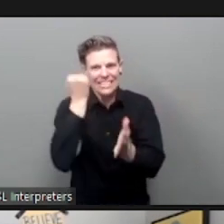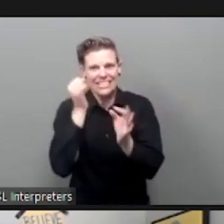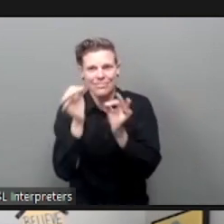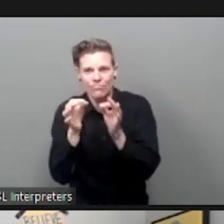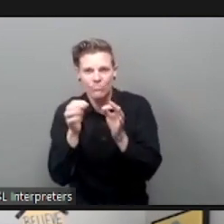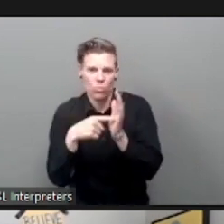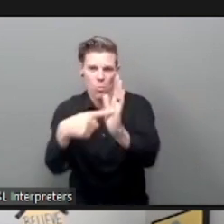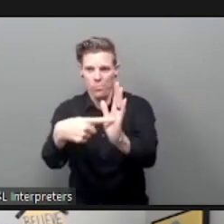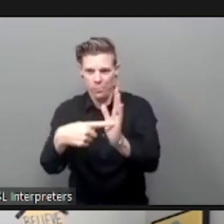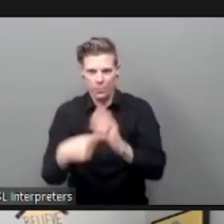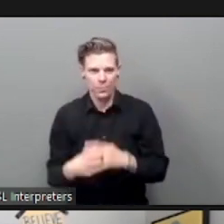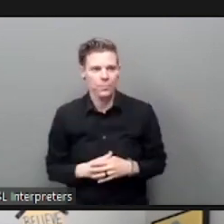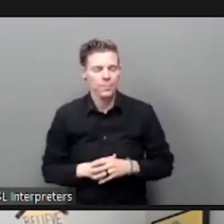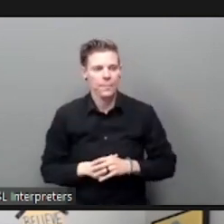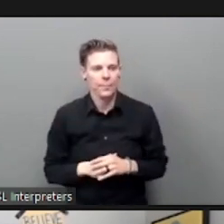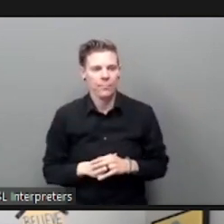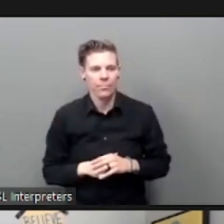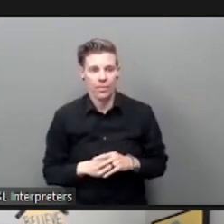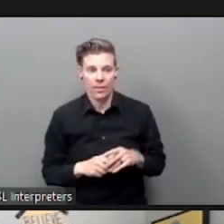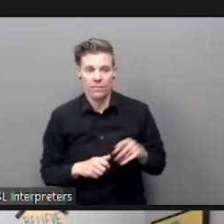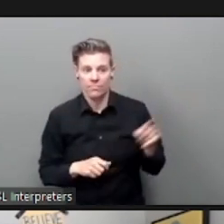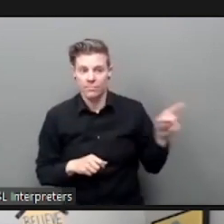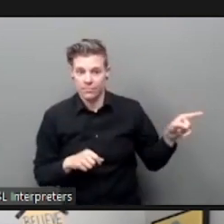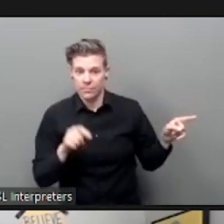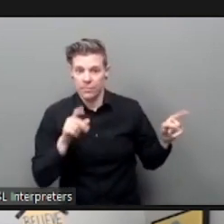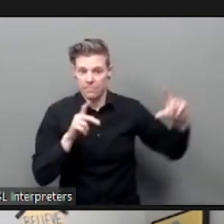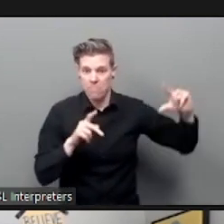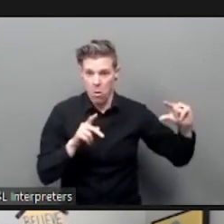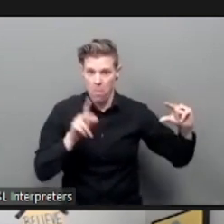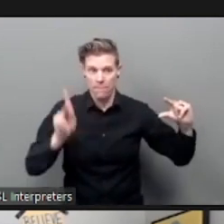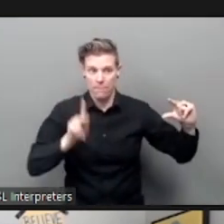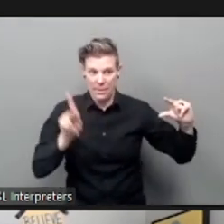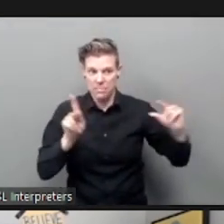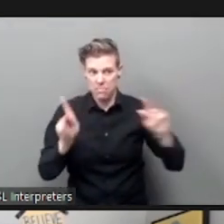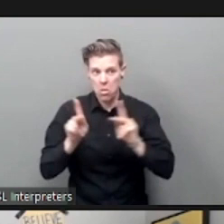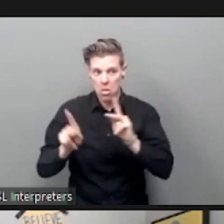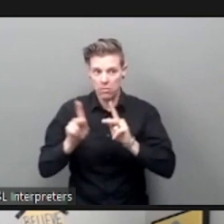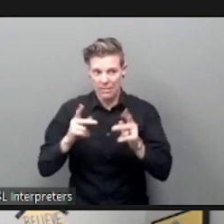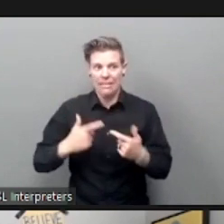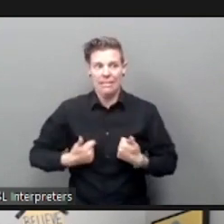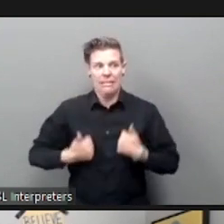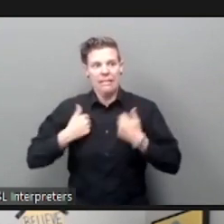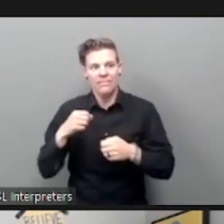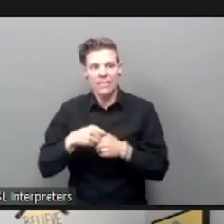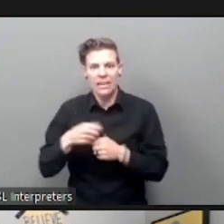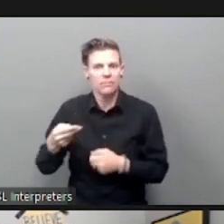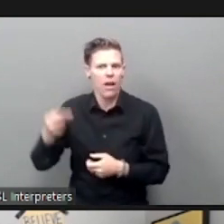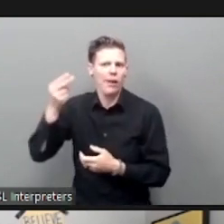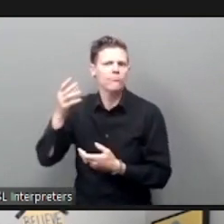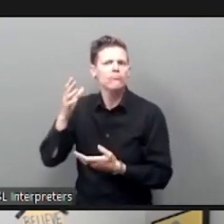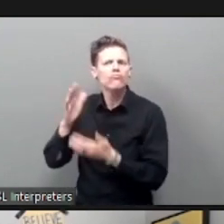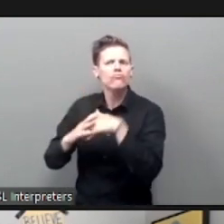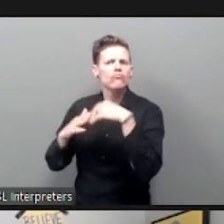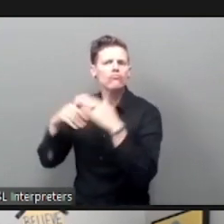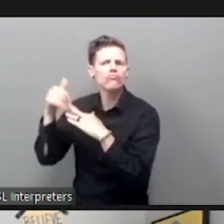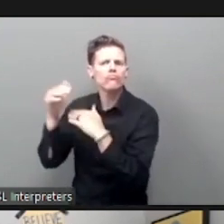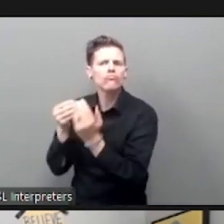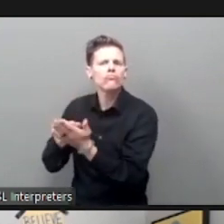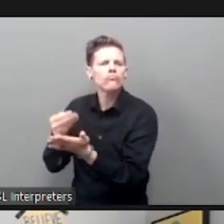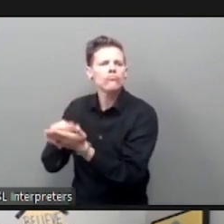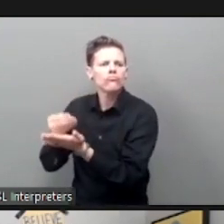people who live in high income census tracts. We're less than 5% of people in